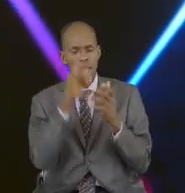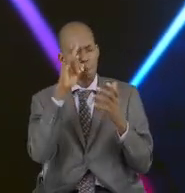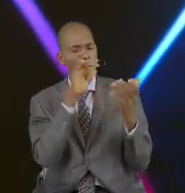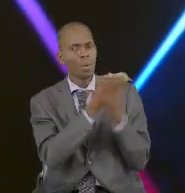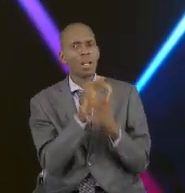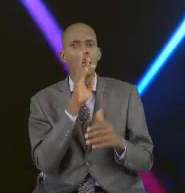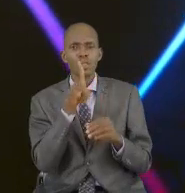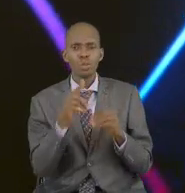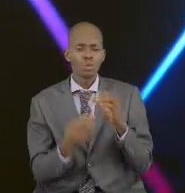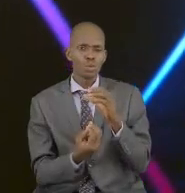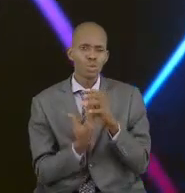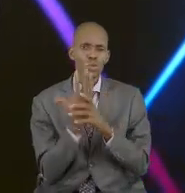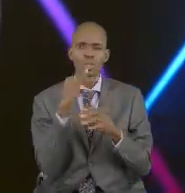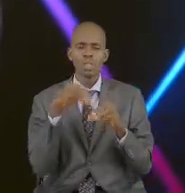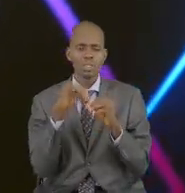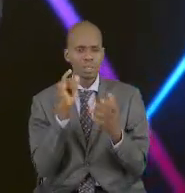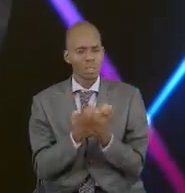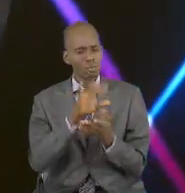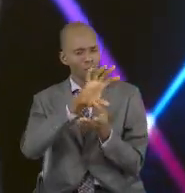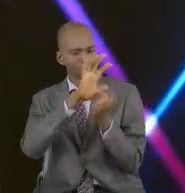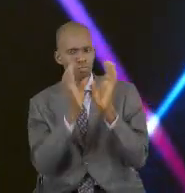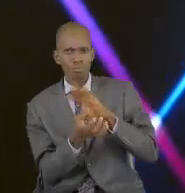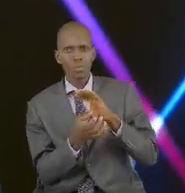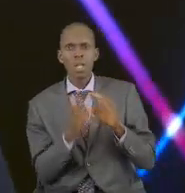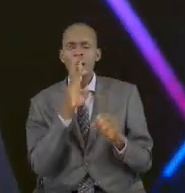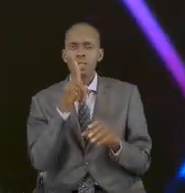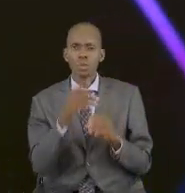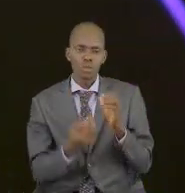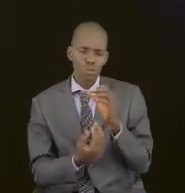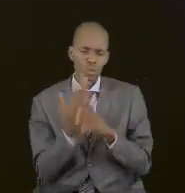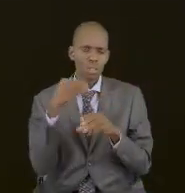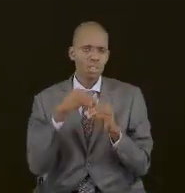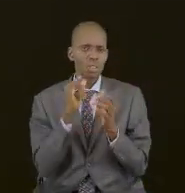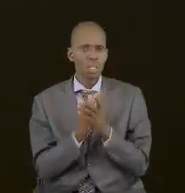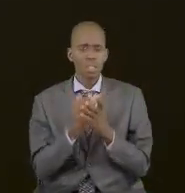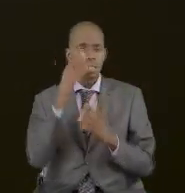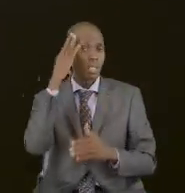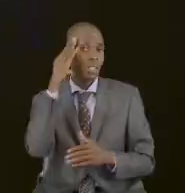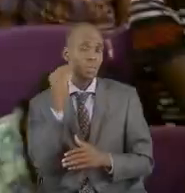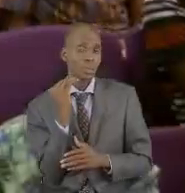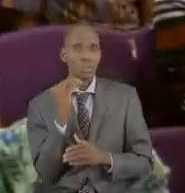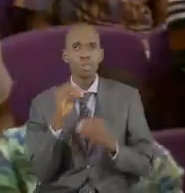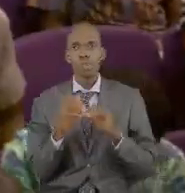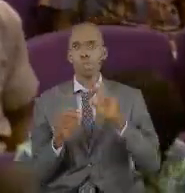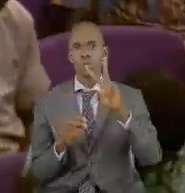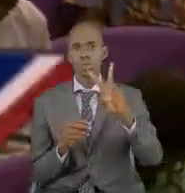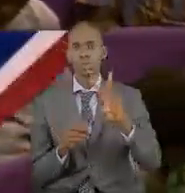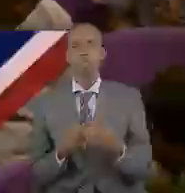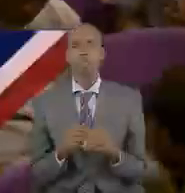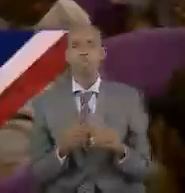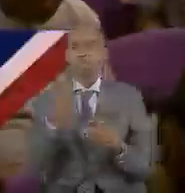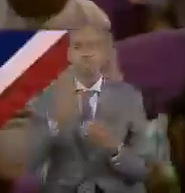growing in that conversion experience? Let's look at number two there. Number two is the